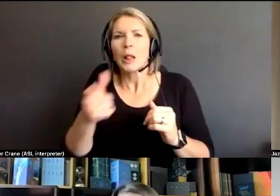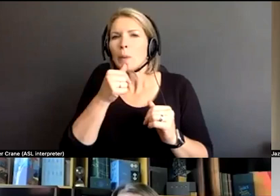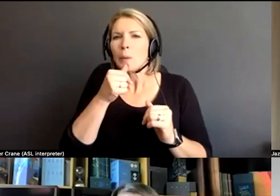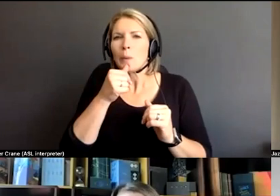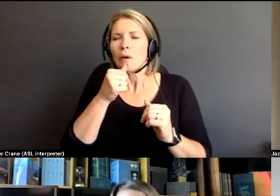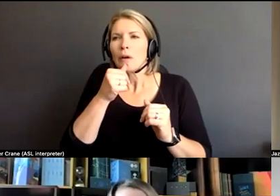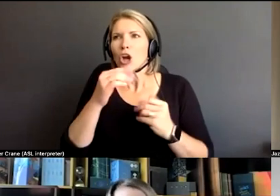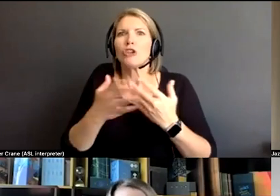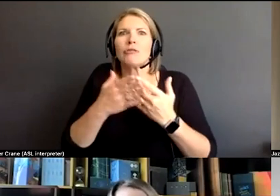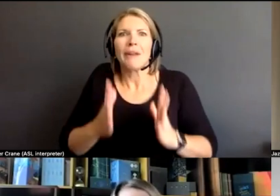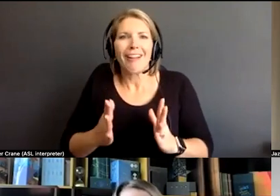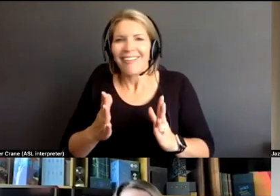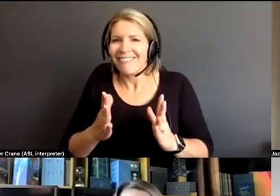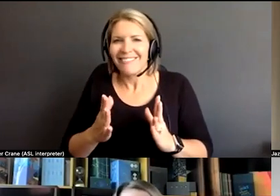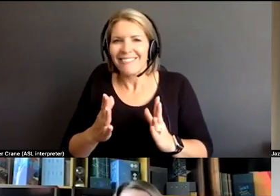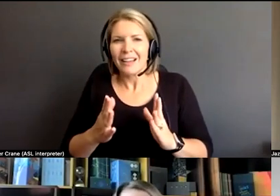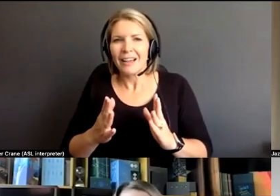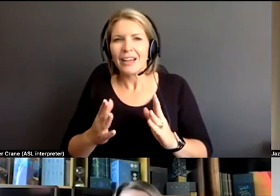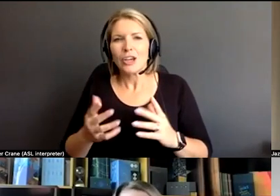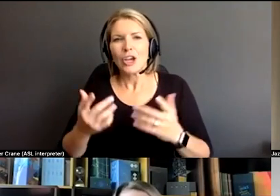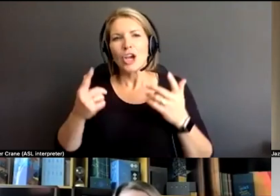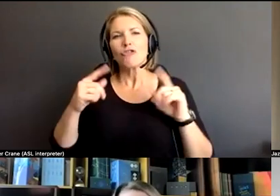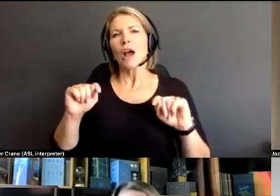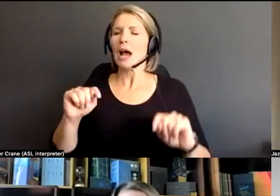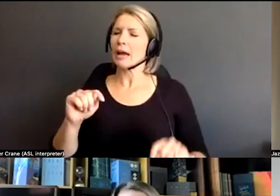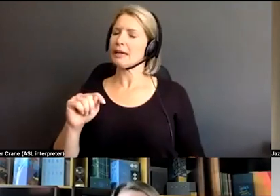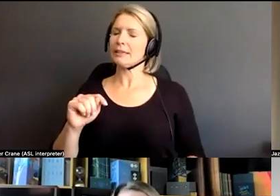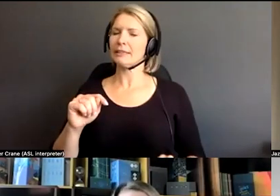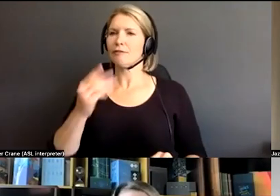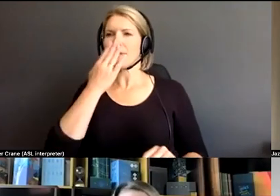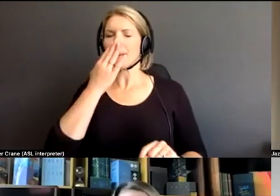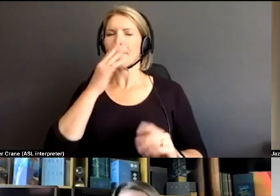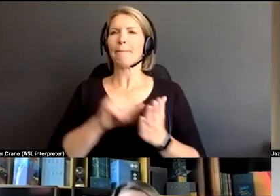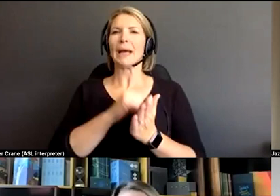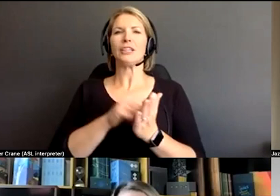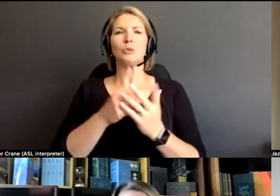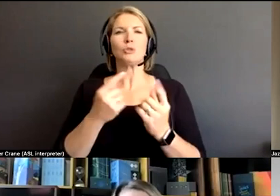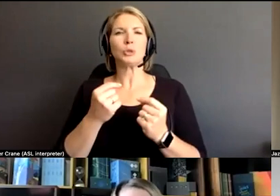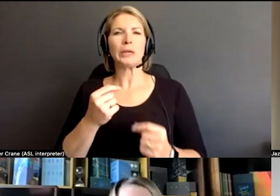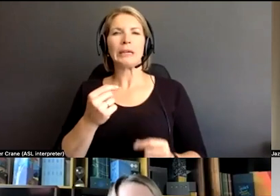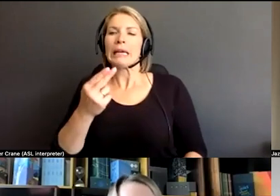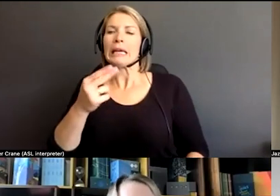You try to hint. The best thing a book designer does is try to ask questions visually